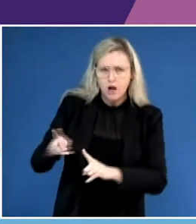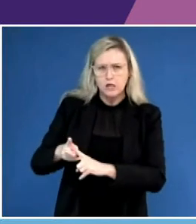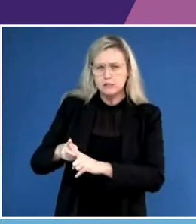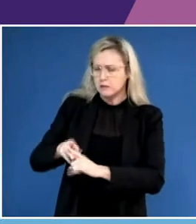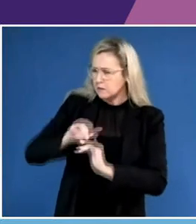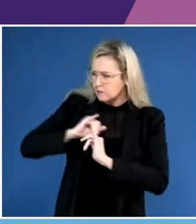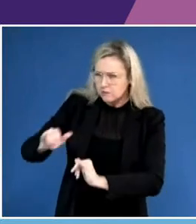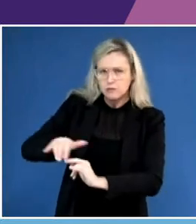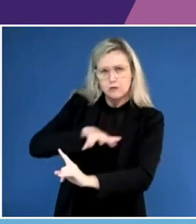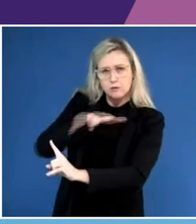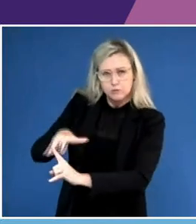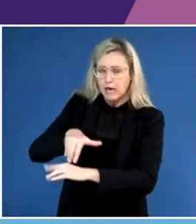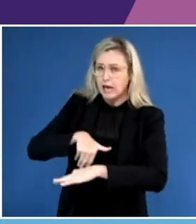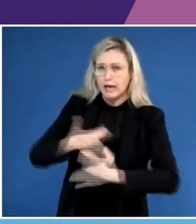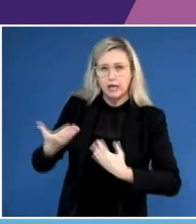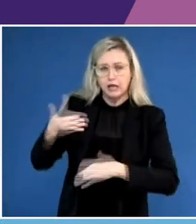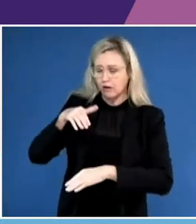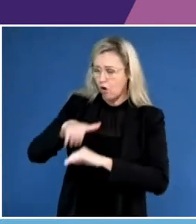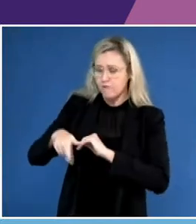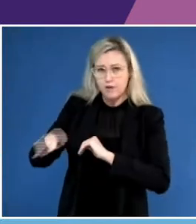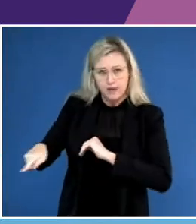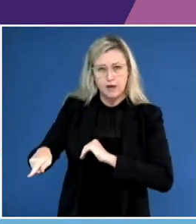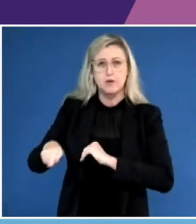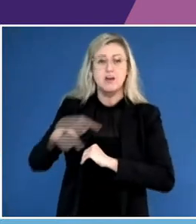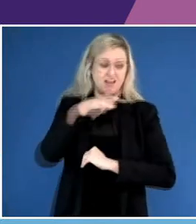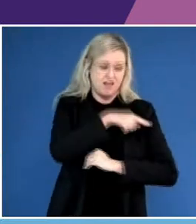Royal Commission commits an indictable offence.